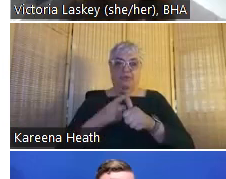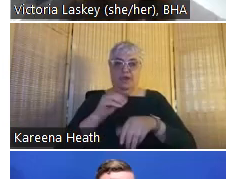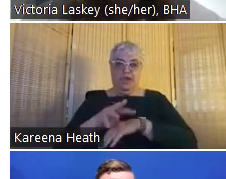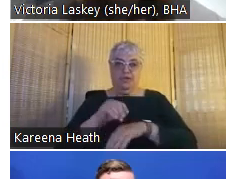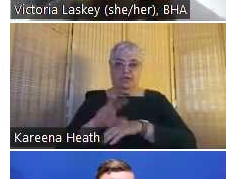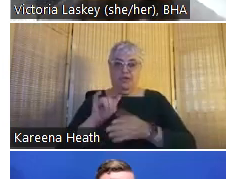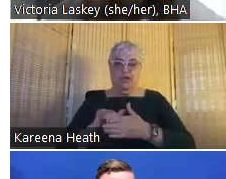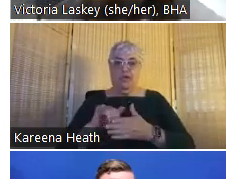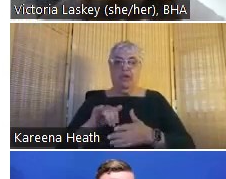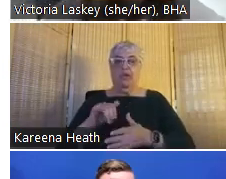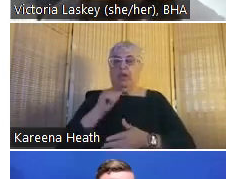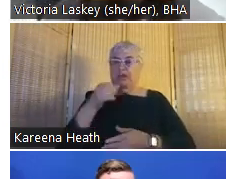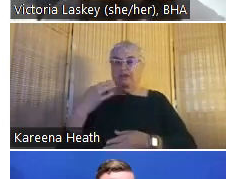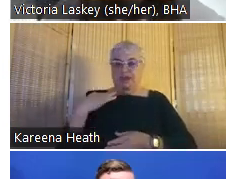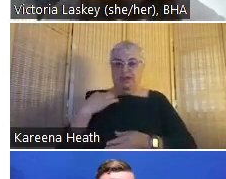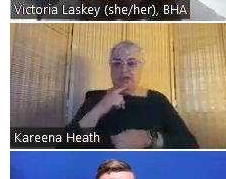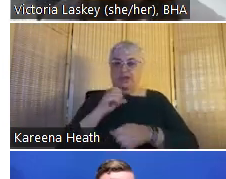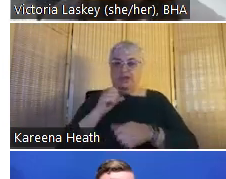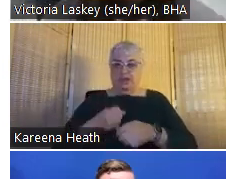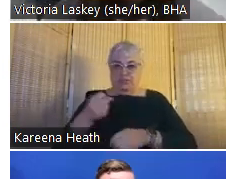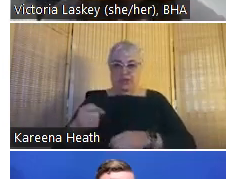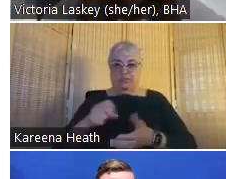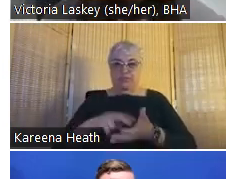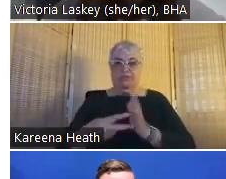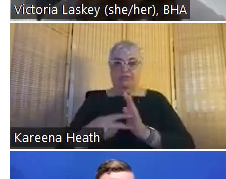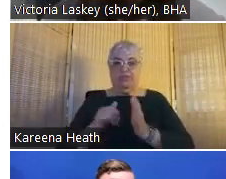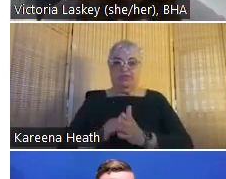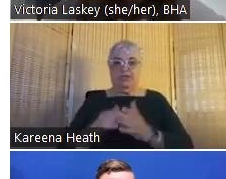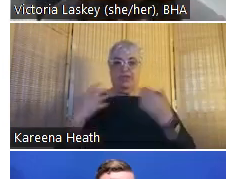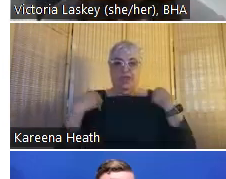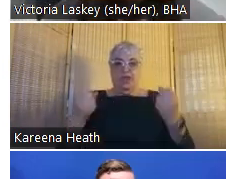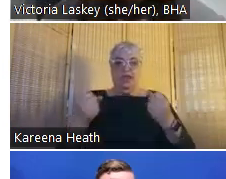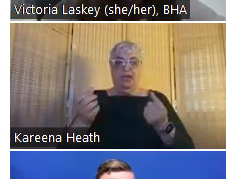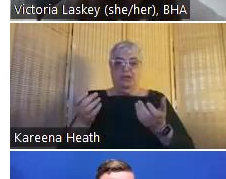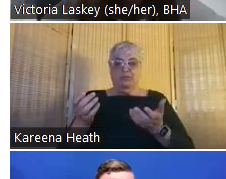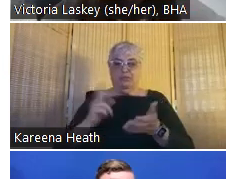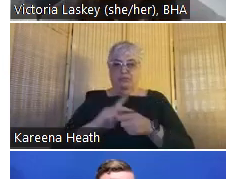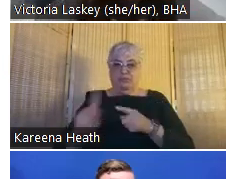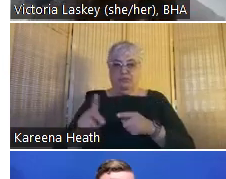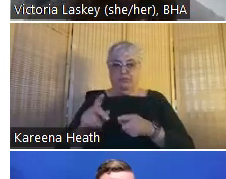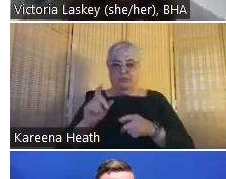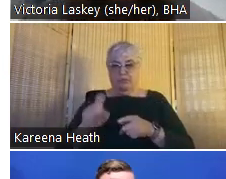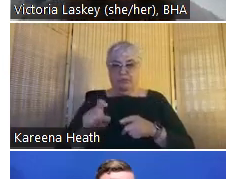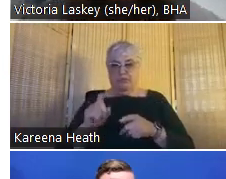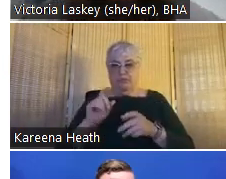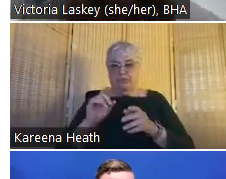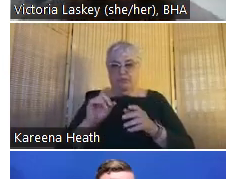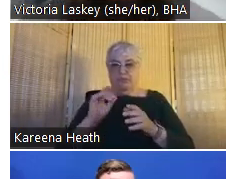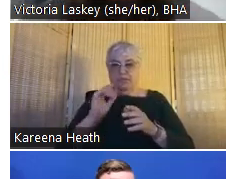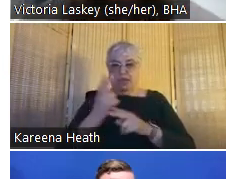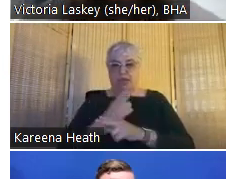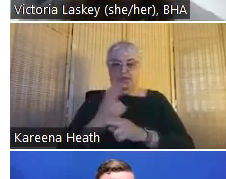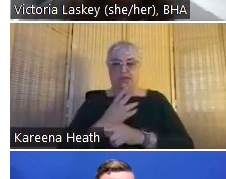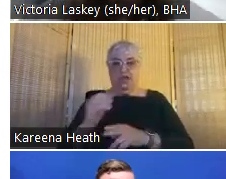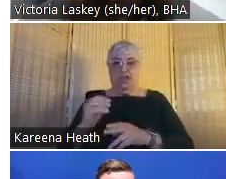on involuntary commitment means the following behavioral health professionals trained in the substance use disorder identification and treatment